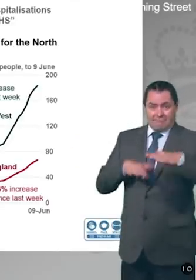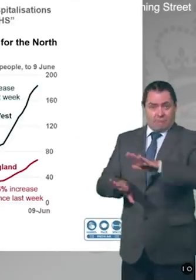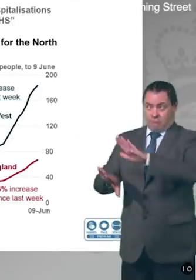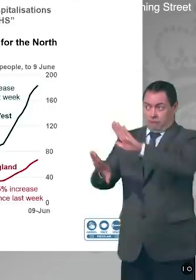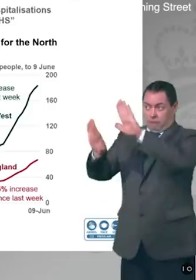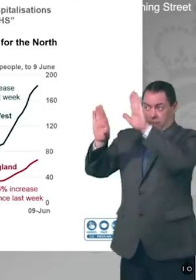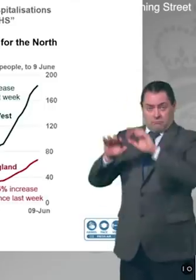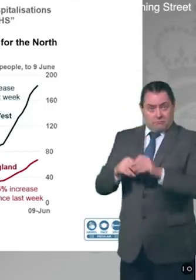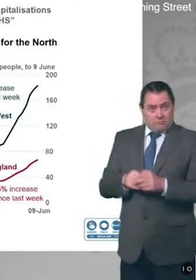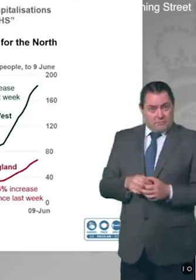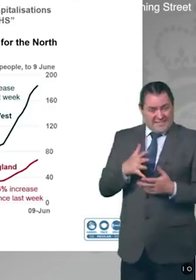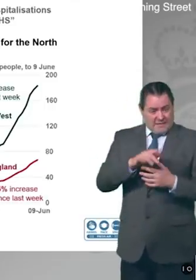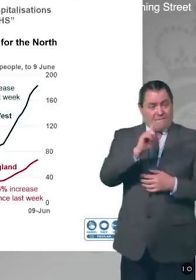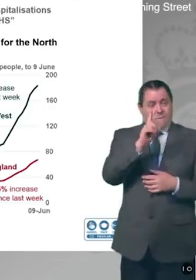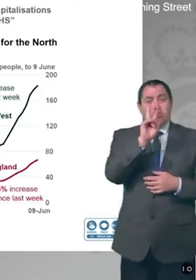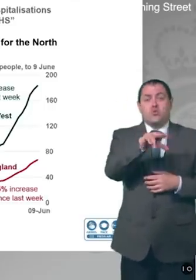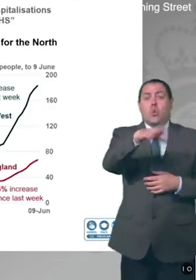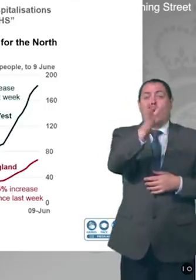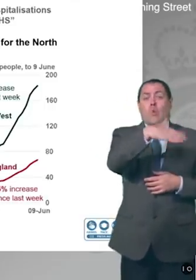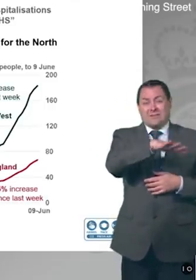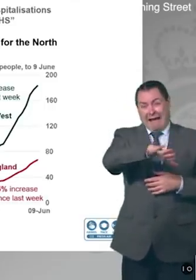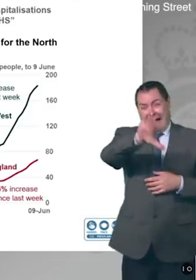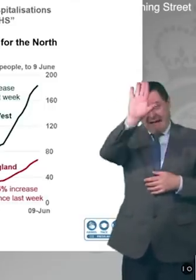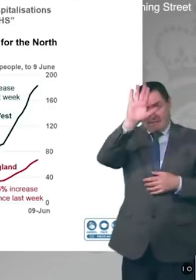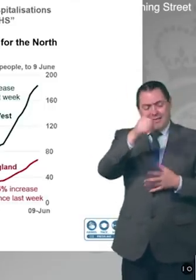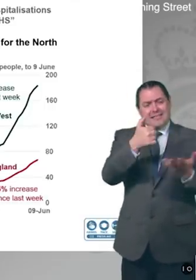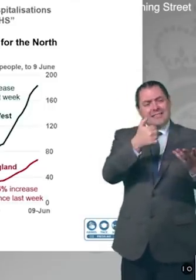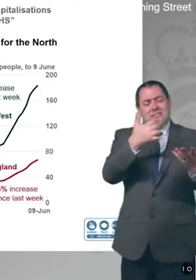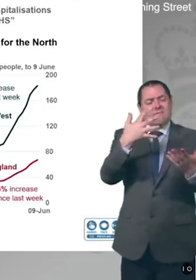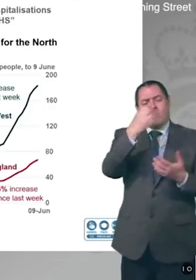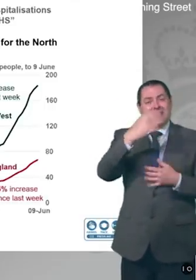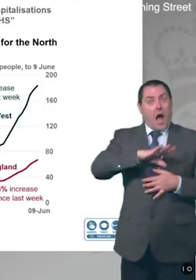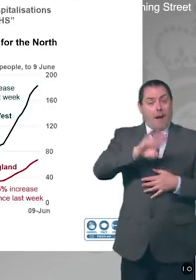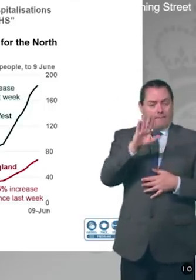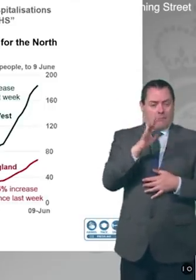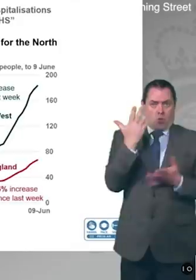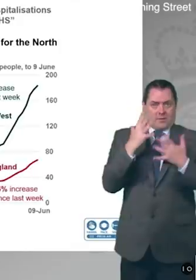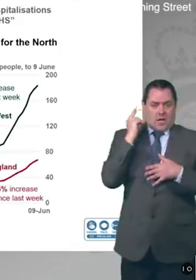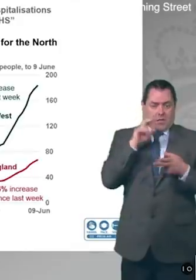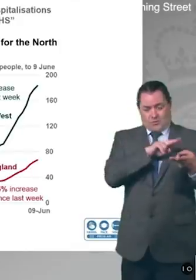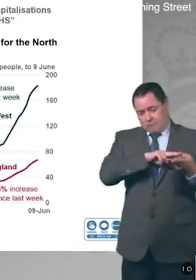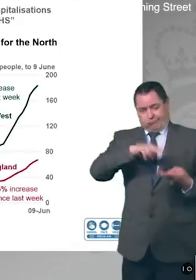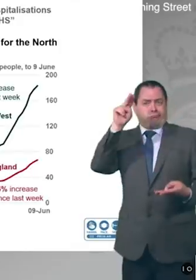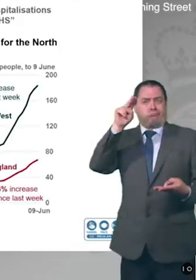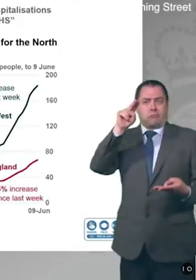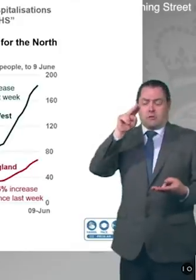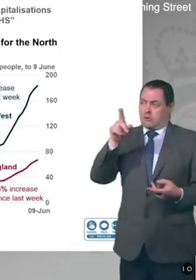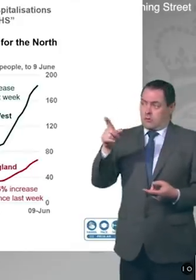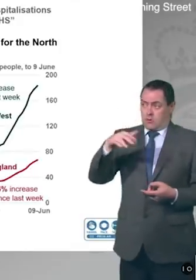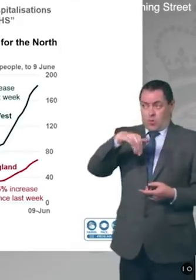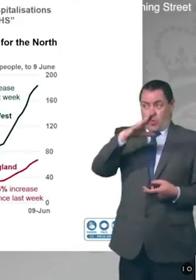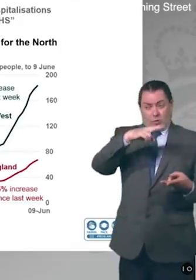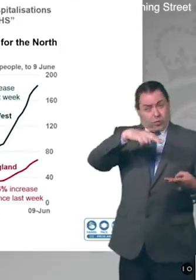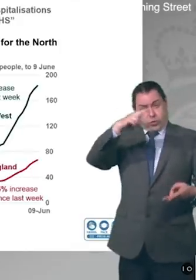been a 64% increase since last week, and in terms of the northwest, and you can see that in the dark blue